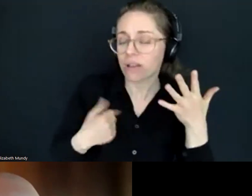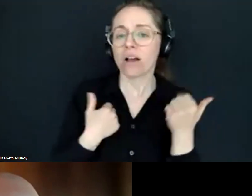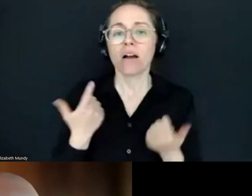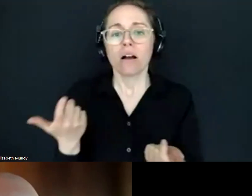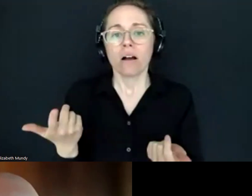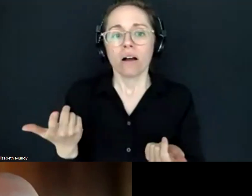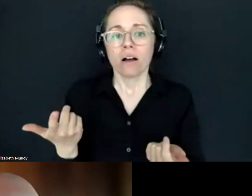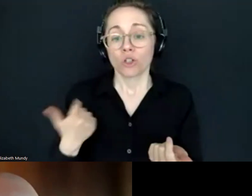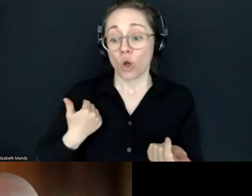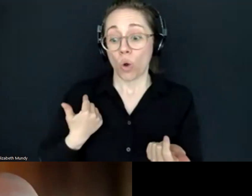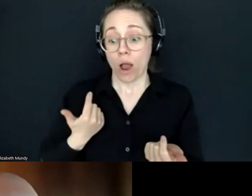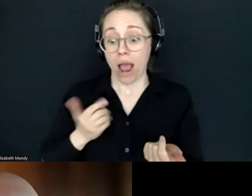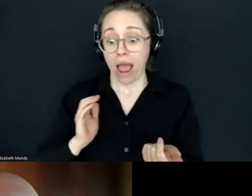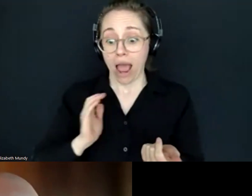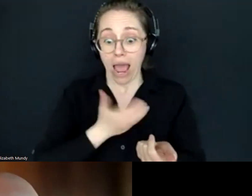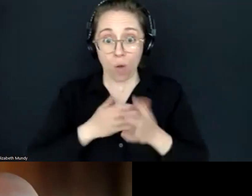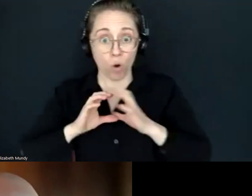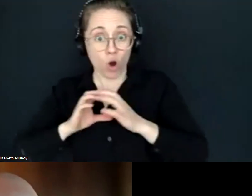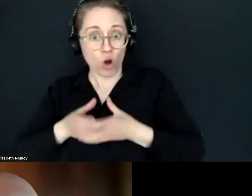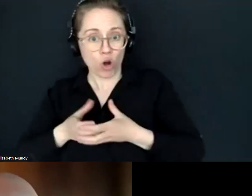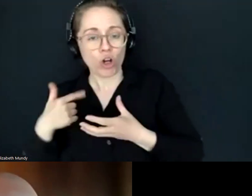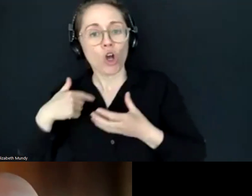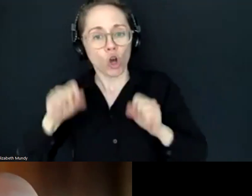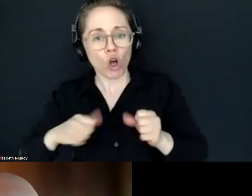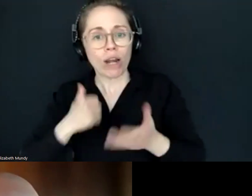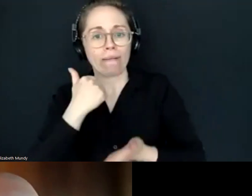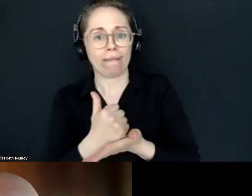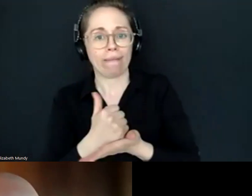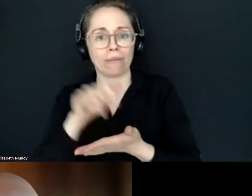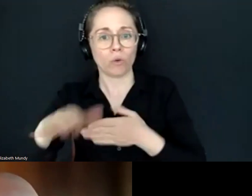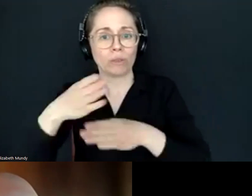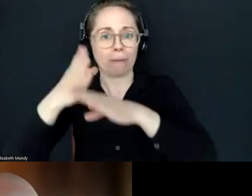chip away at those? I think would be super helpful.